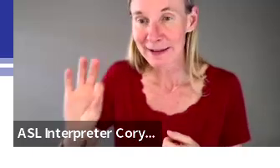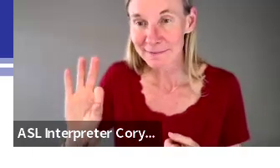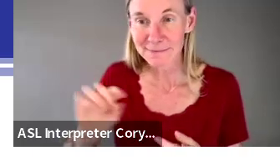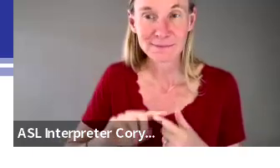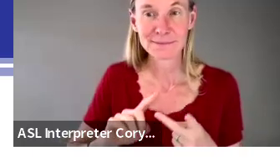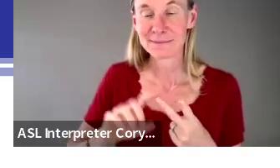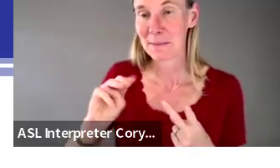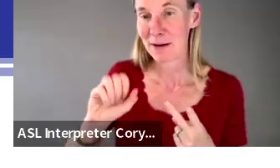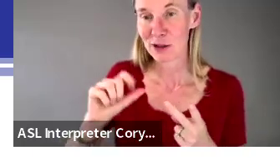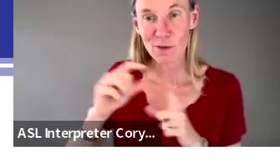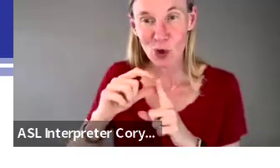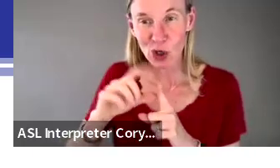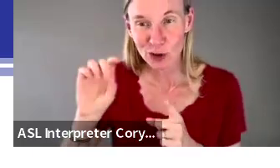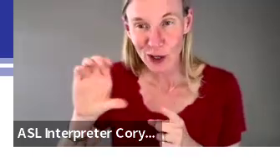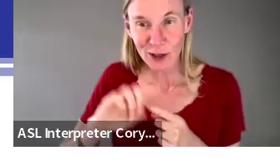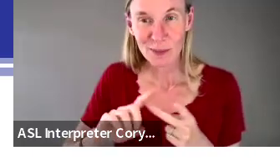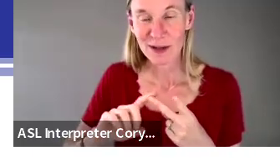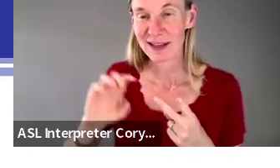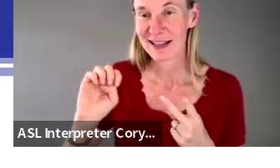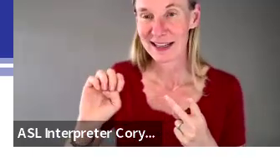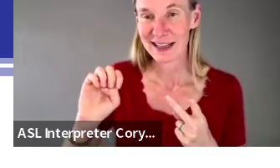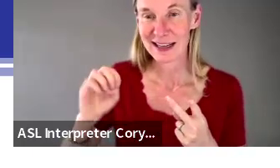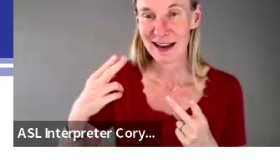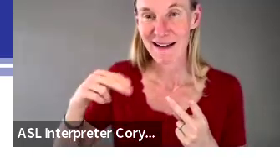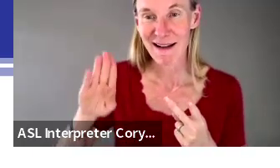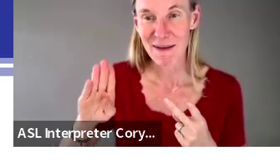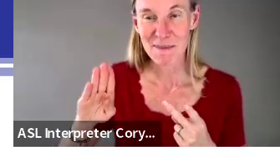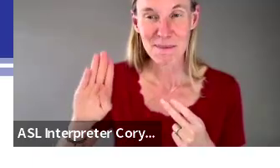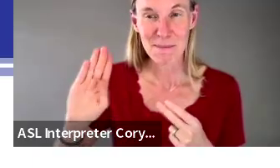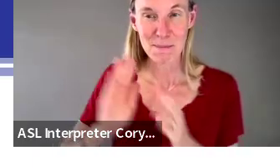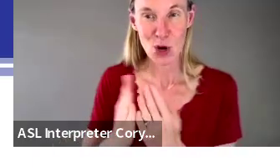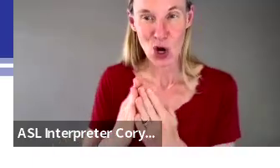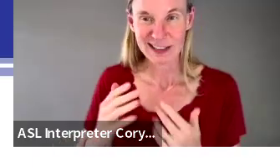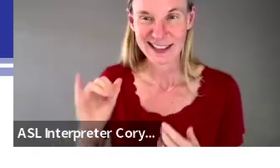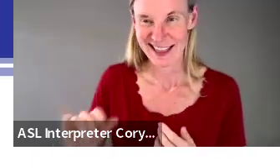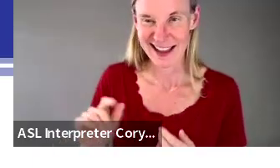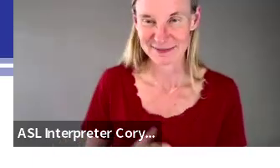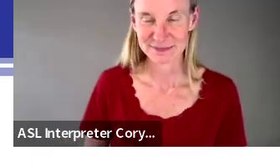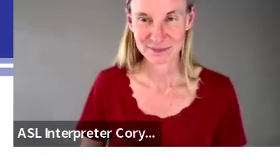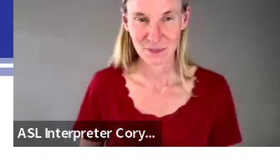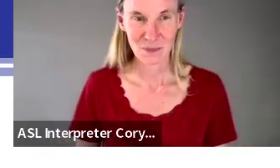PDFs, Microsoft Word documents, EPUB books, things like that.